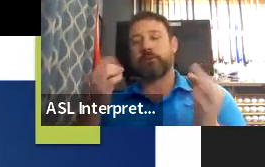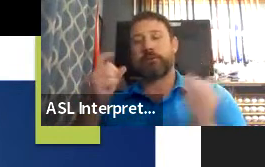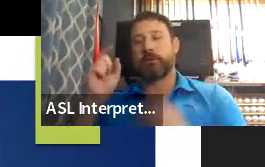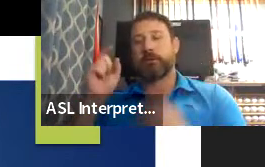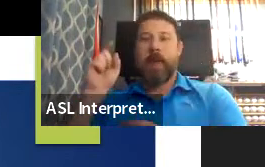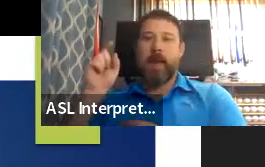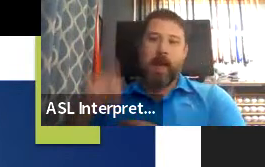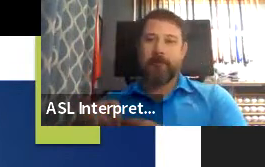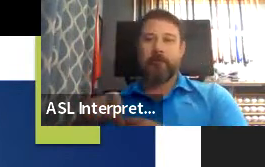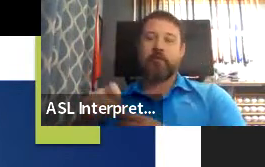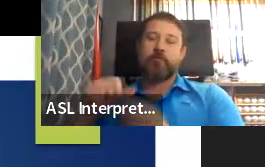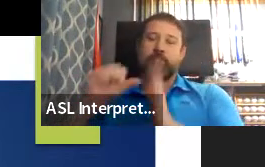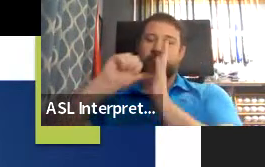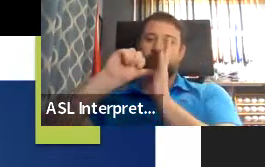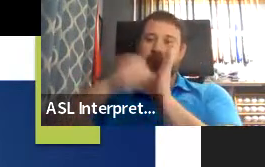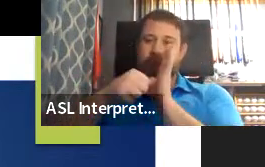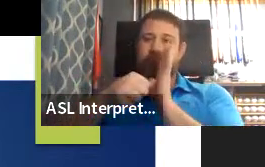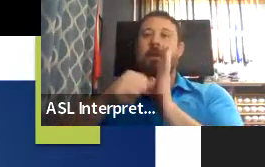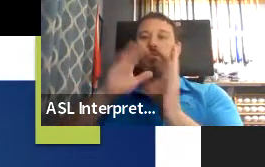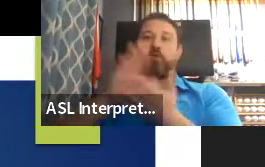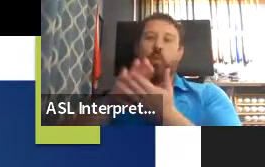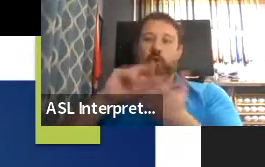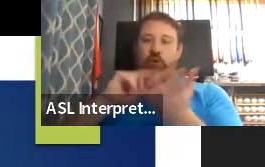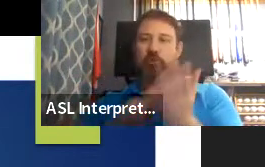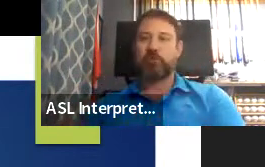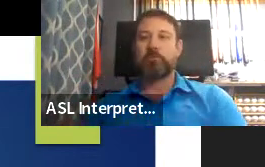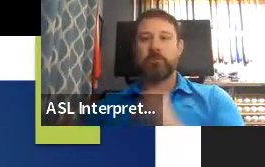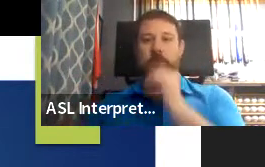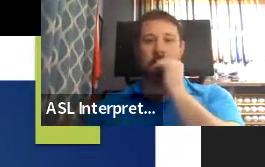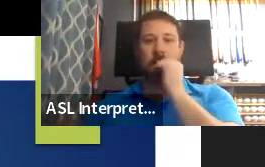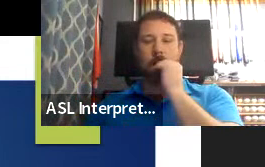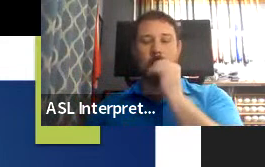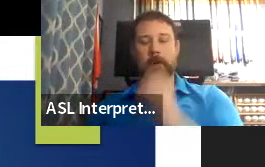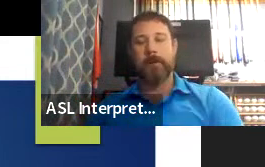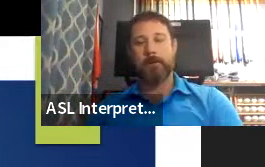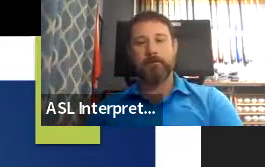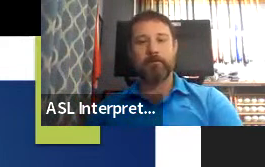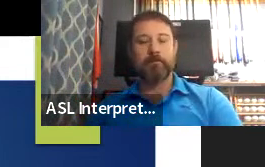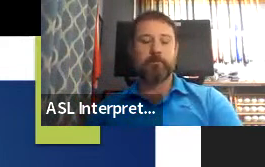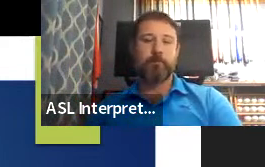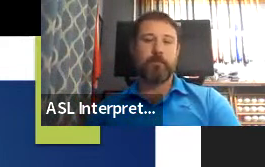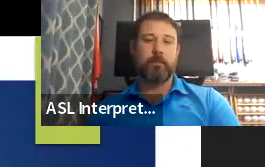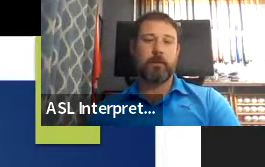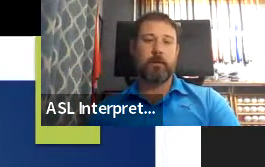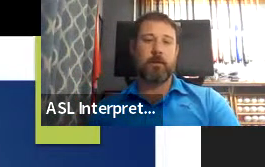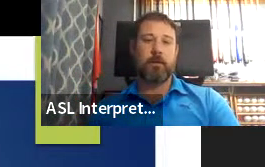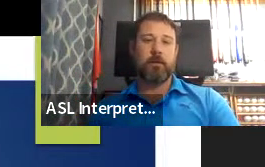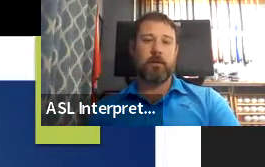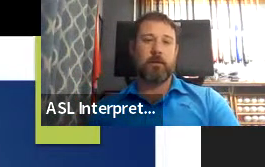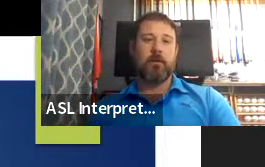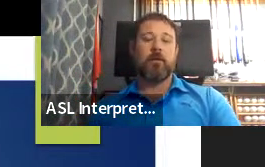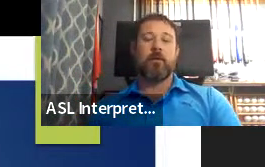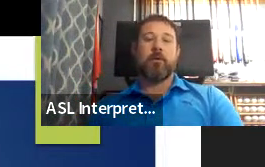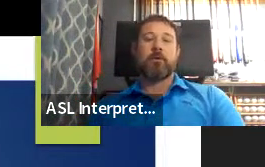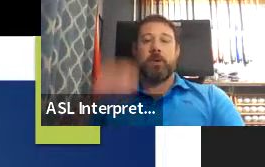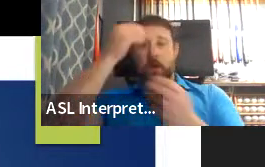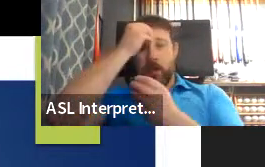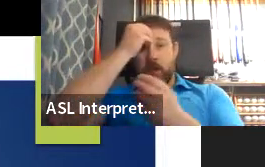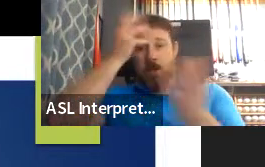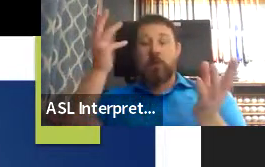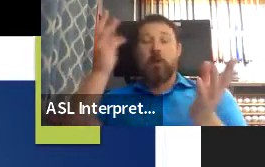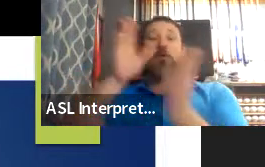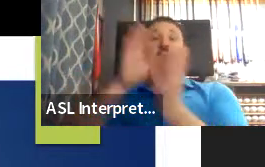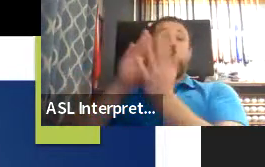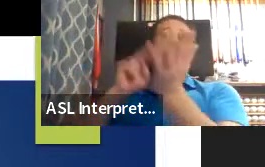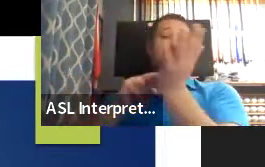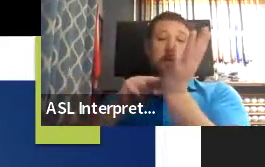put an emphasis and focus on school nurses. I want to be careful of the time. Just to let you know that the school nurses have